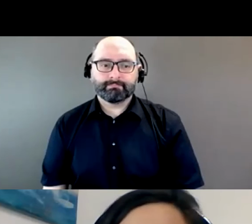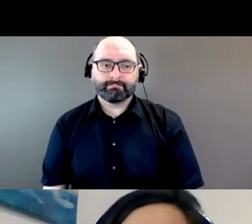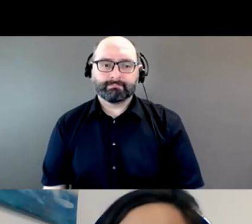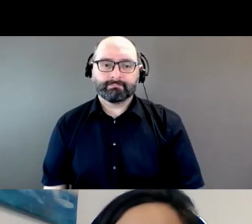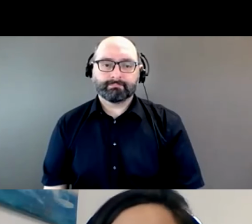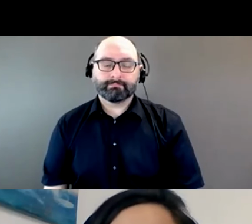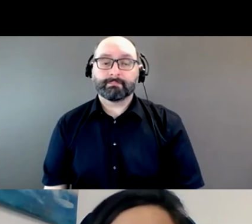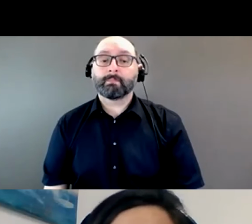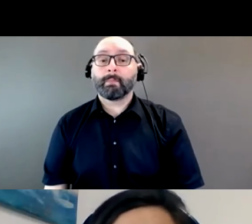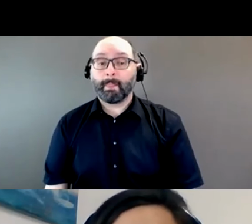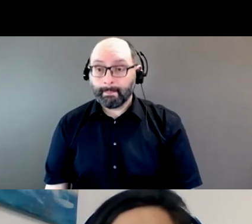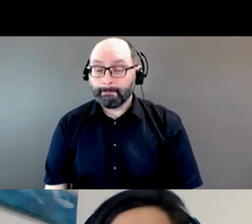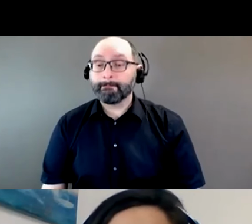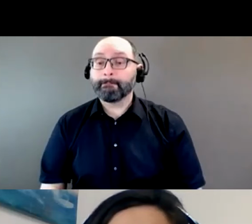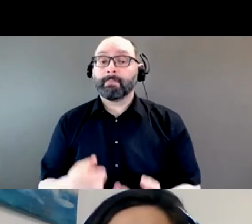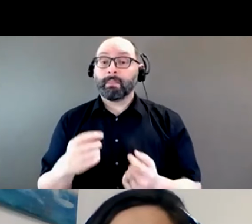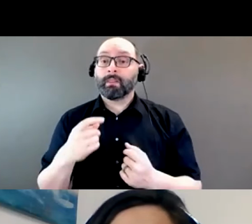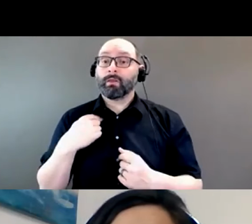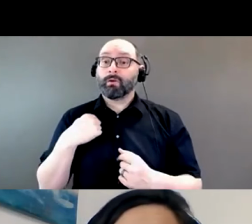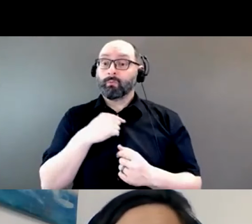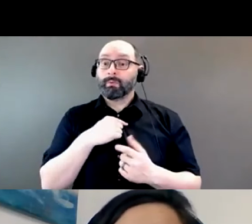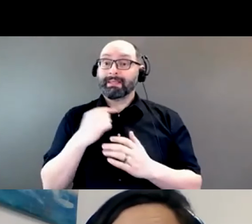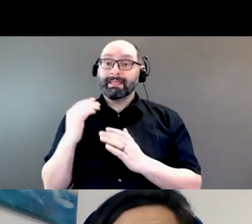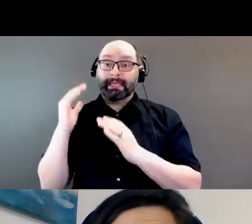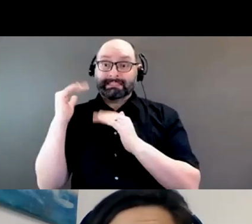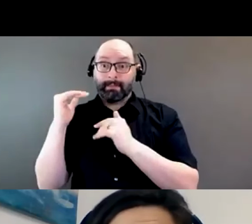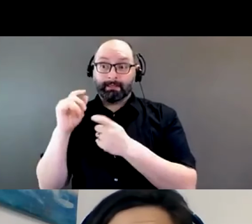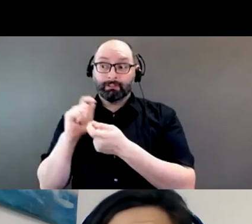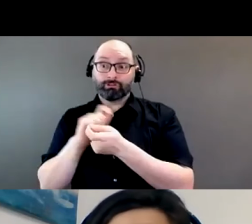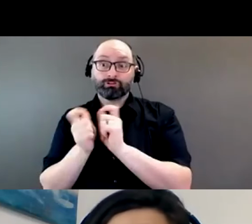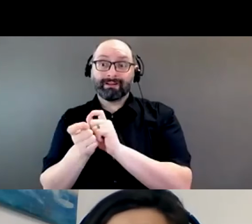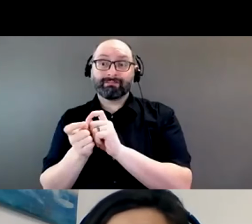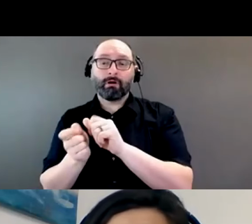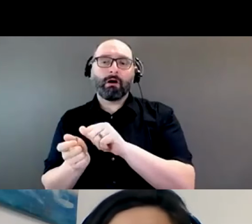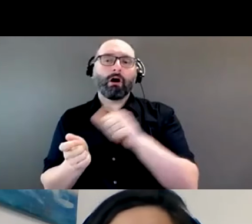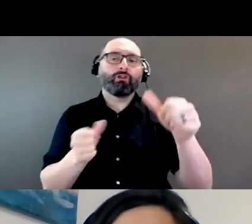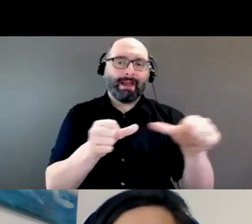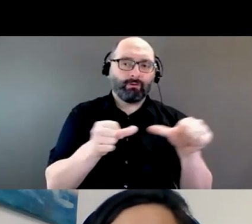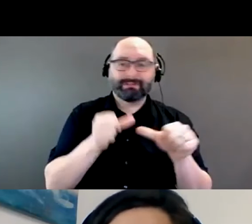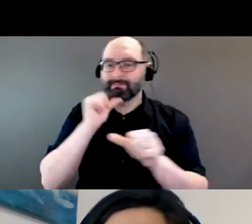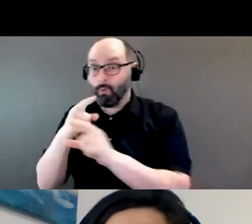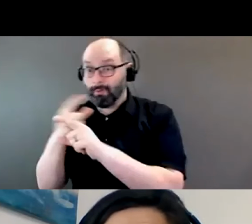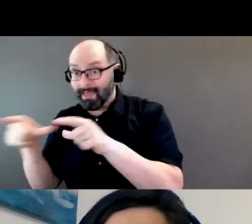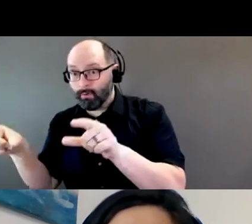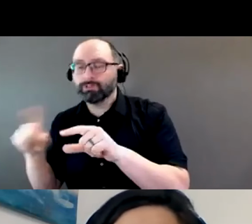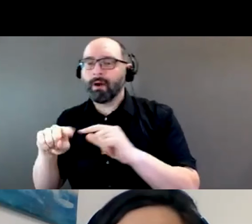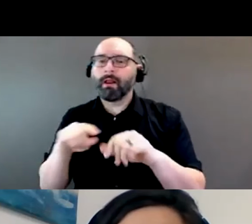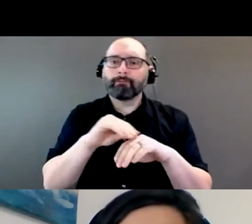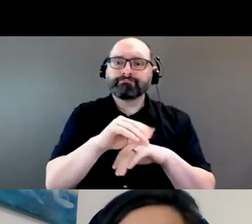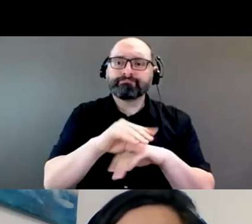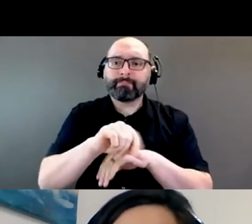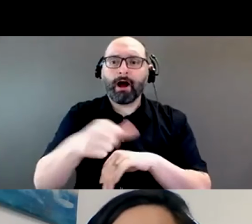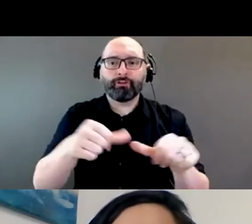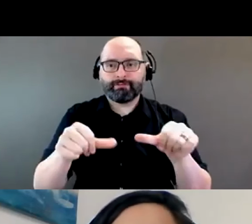In addition, we would expect to see changes in other areas of cognition, not only language or